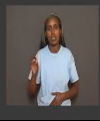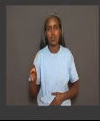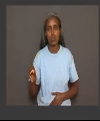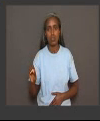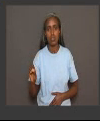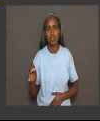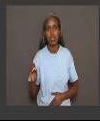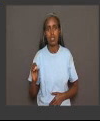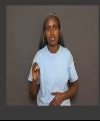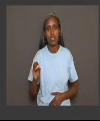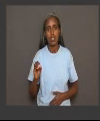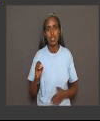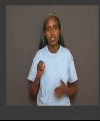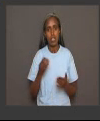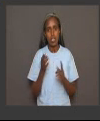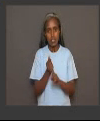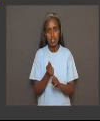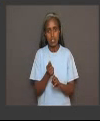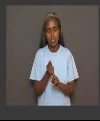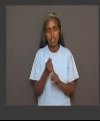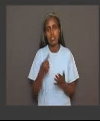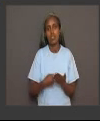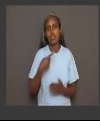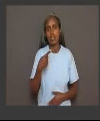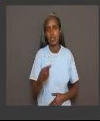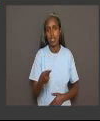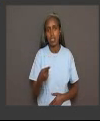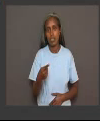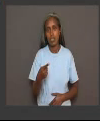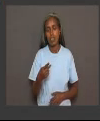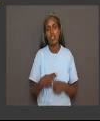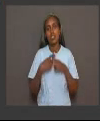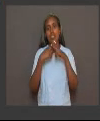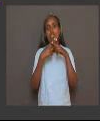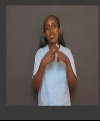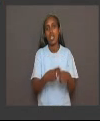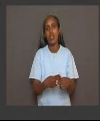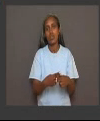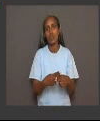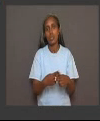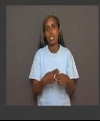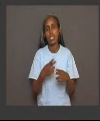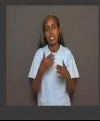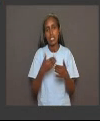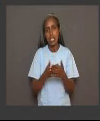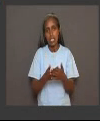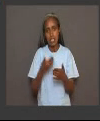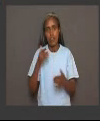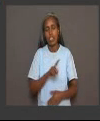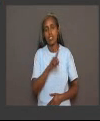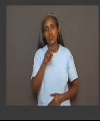x naught exists, then it is said to be the